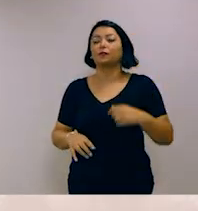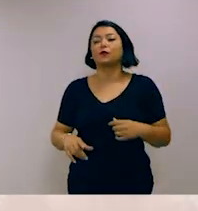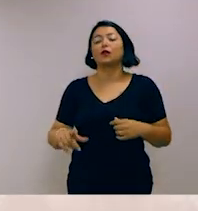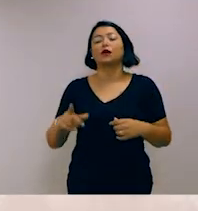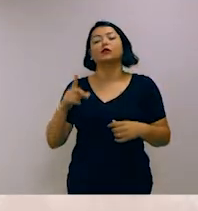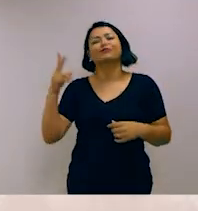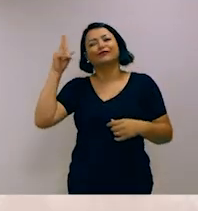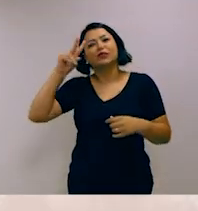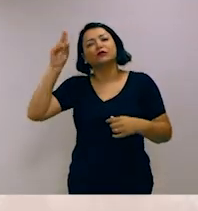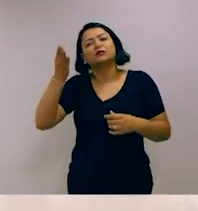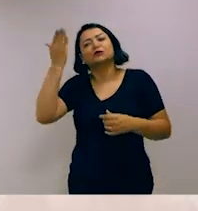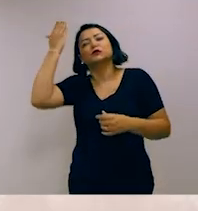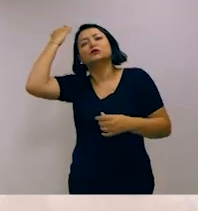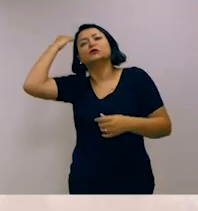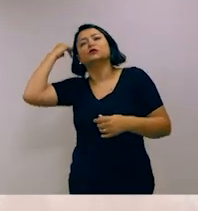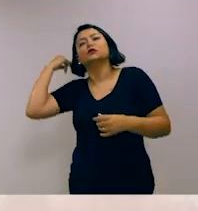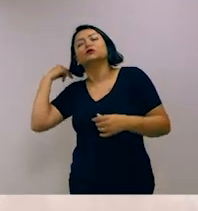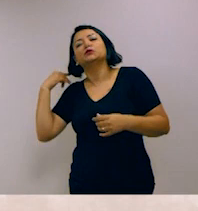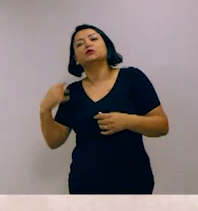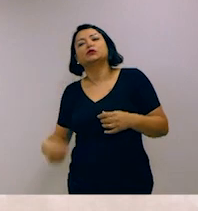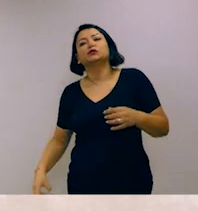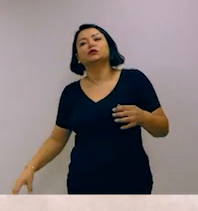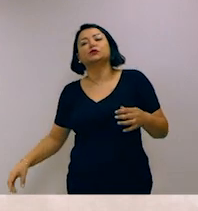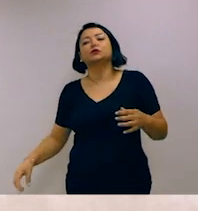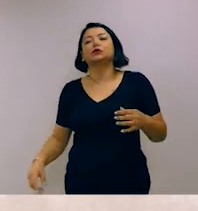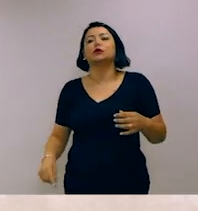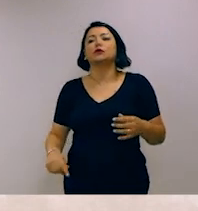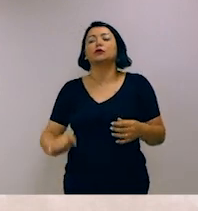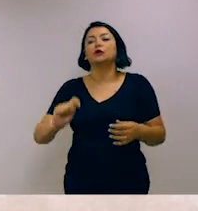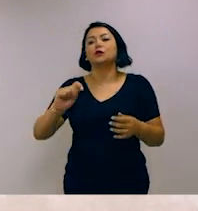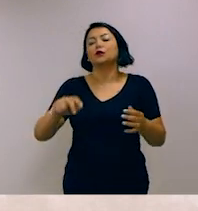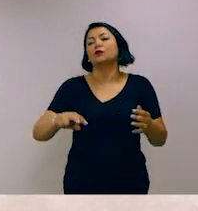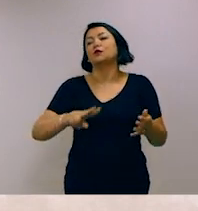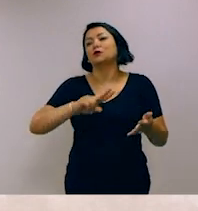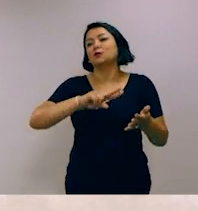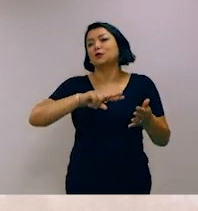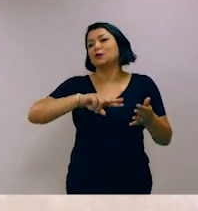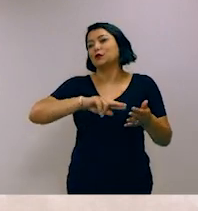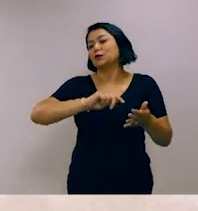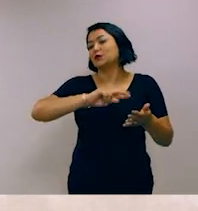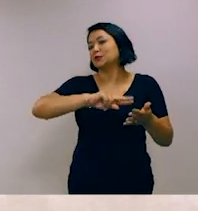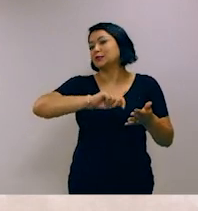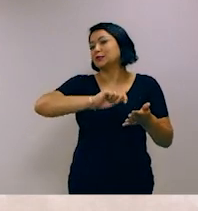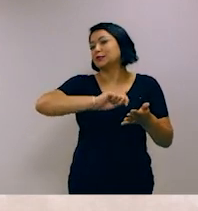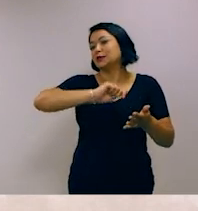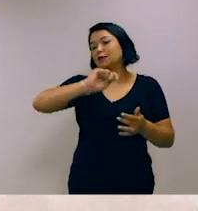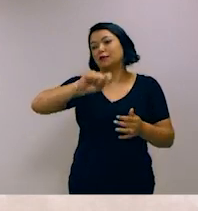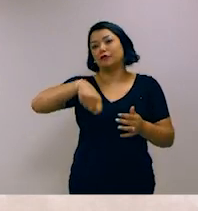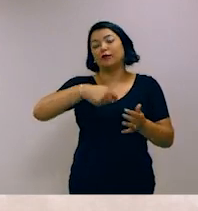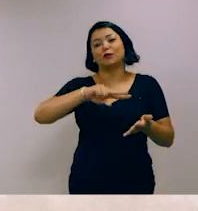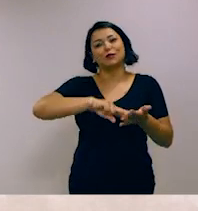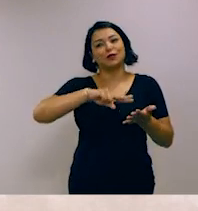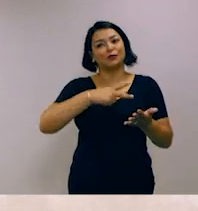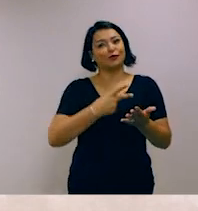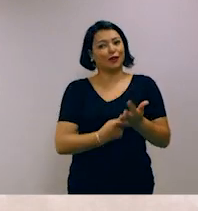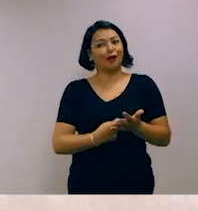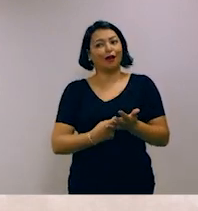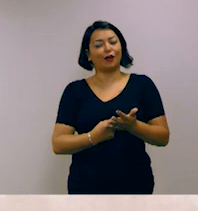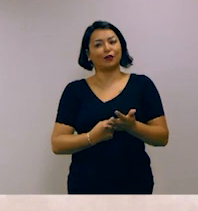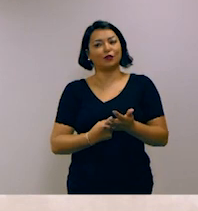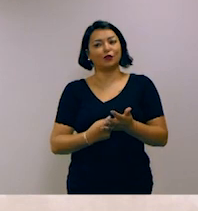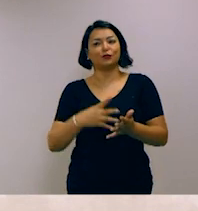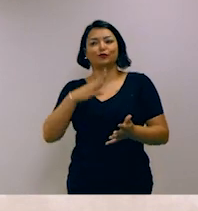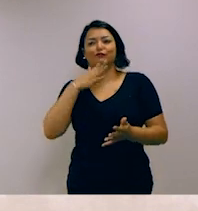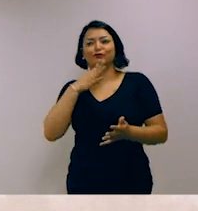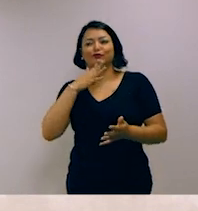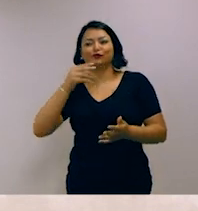And so we go back to the concepts and the principles of AI. And the main objective is to process